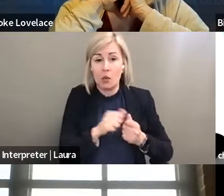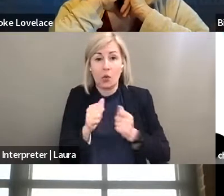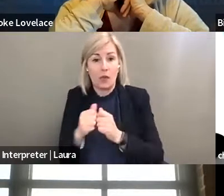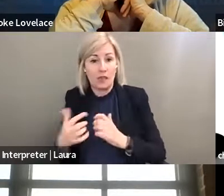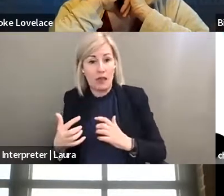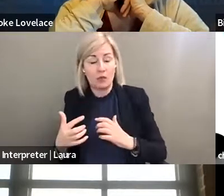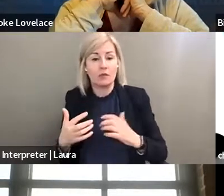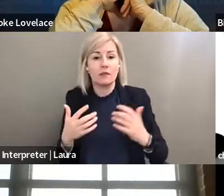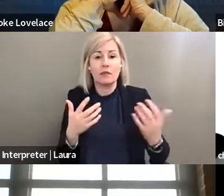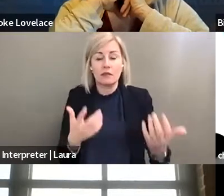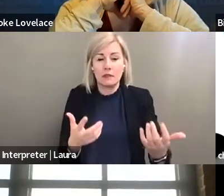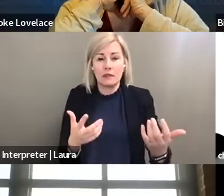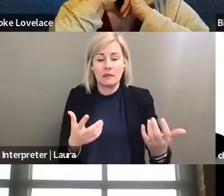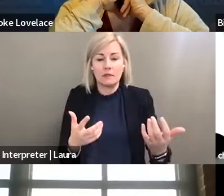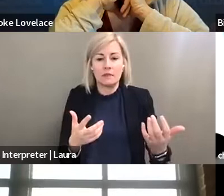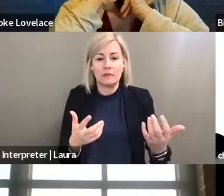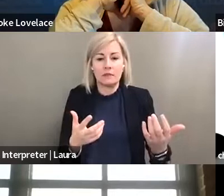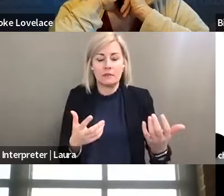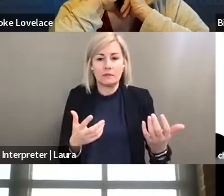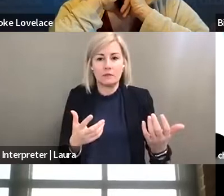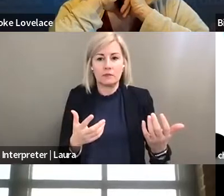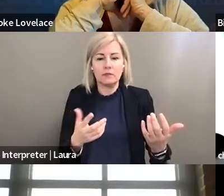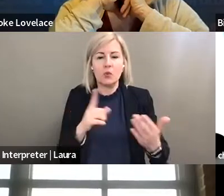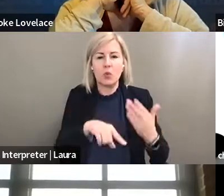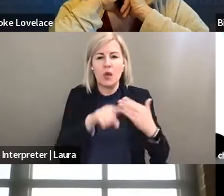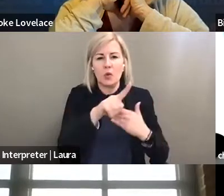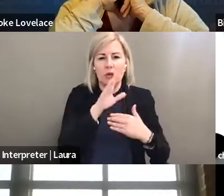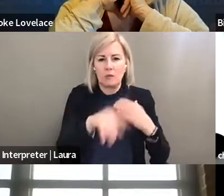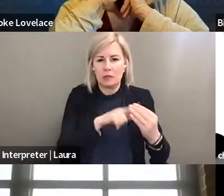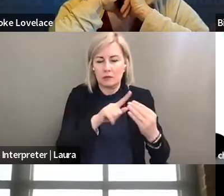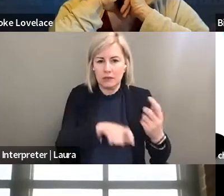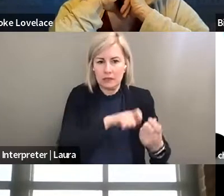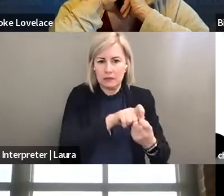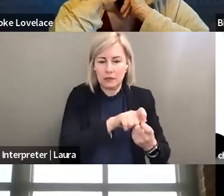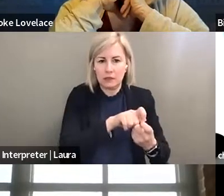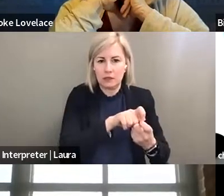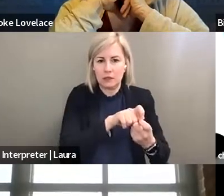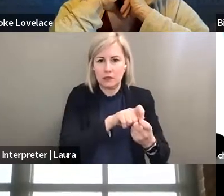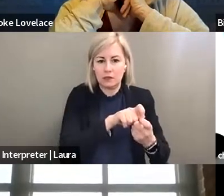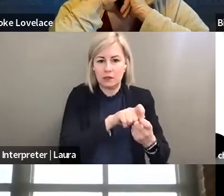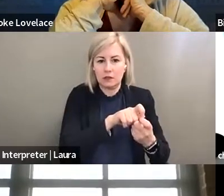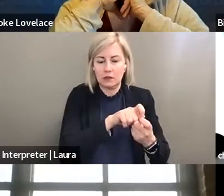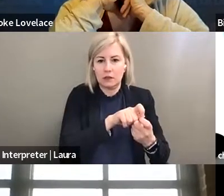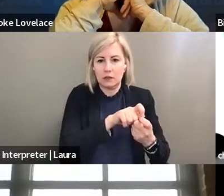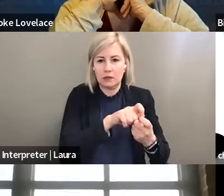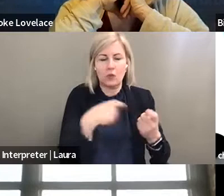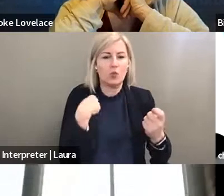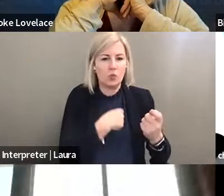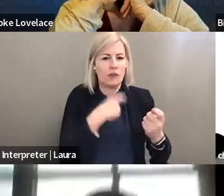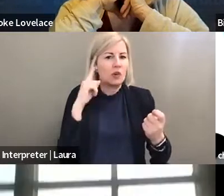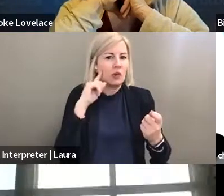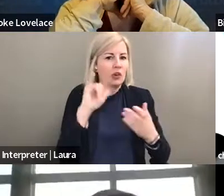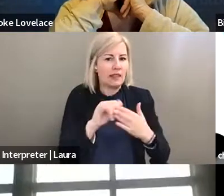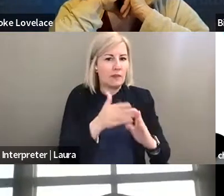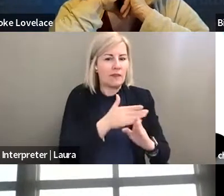have a disability. And then what you're talking about specifically there, I do know that we've heard that before from